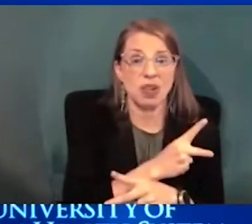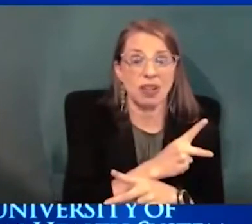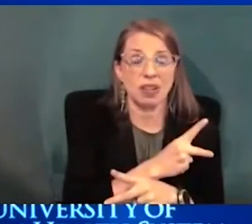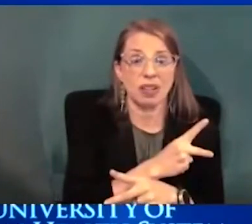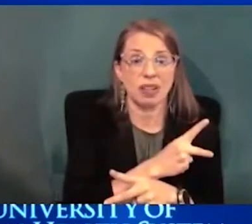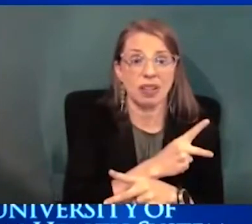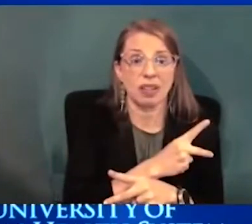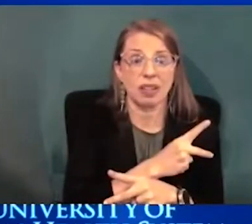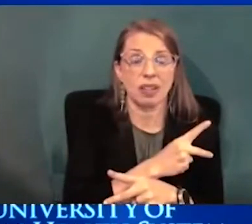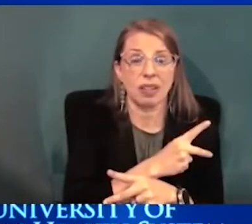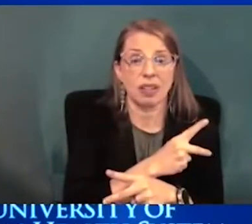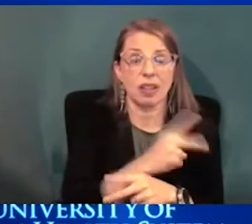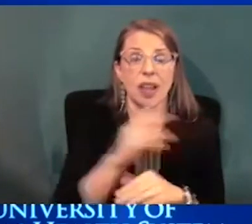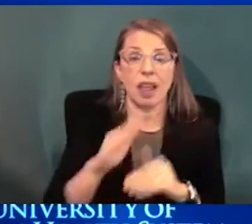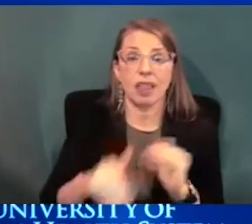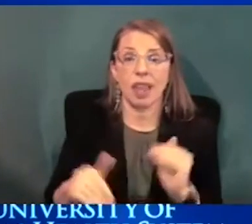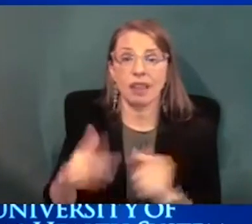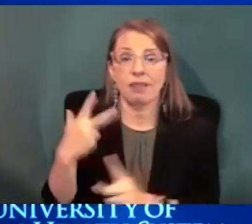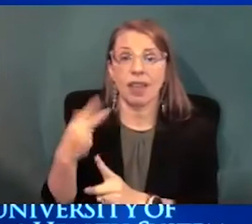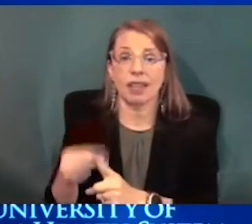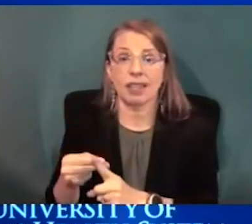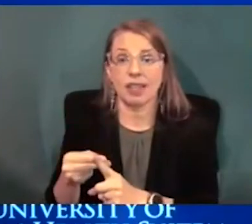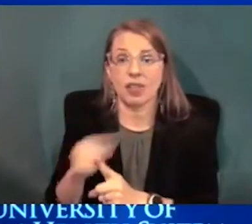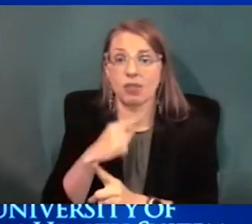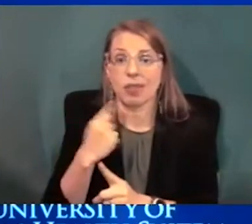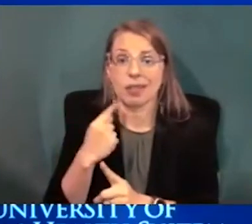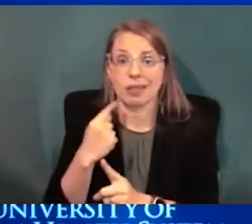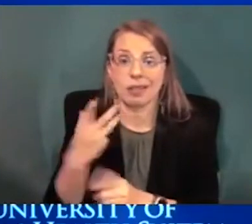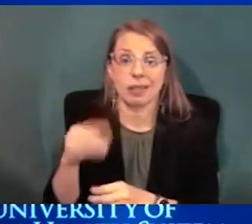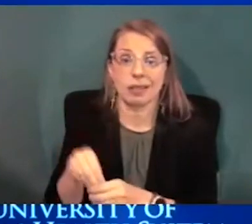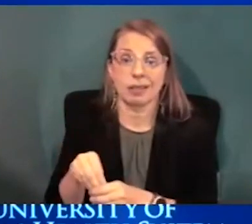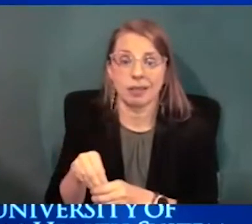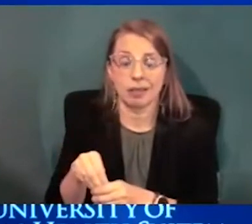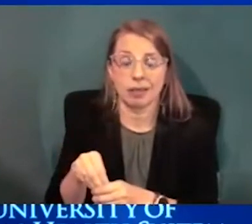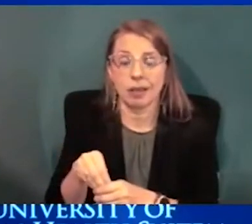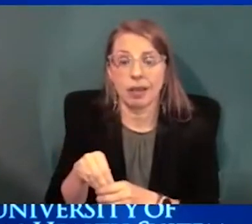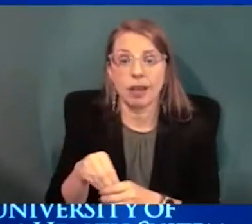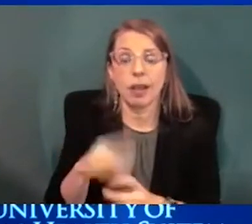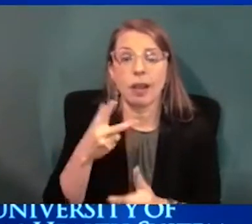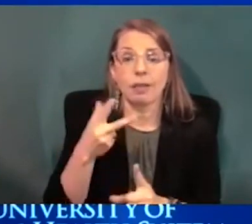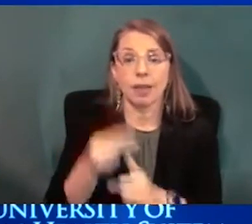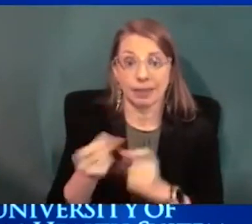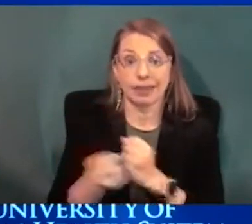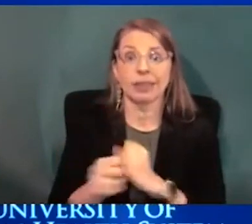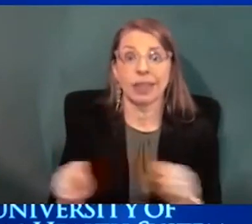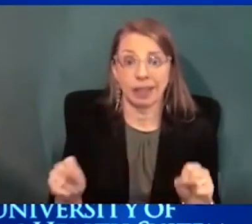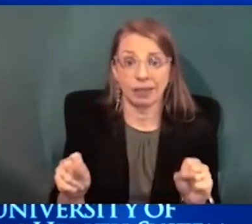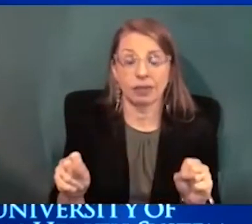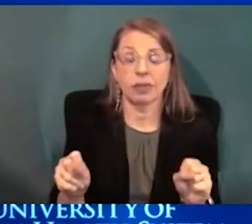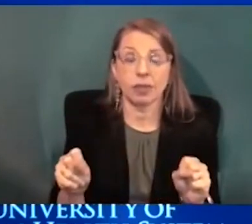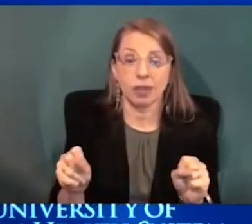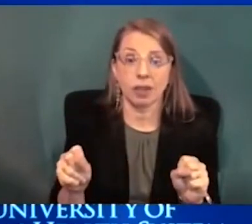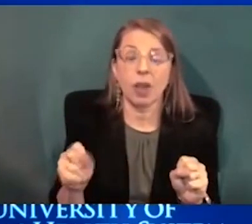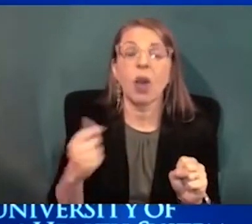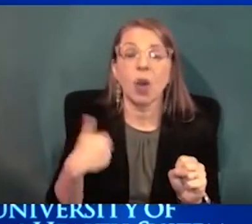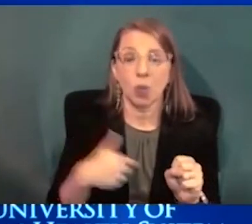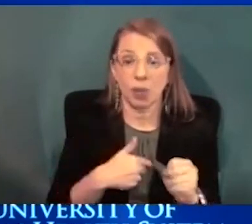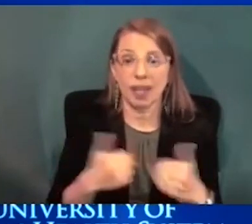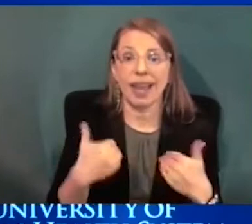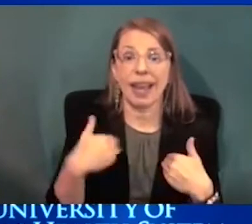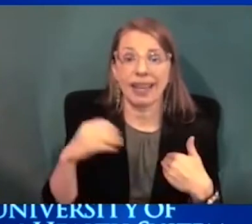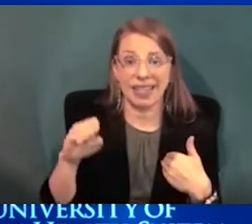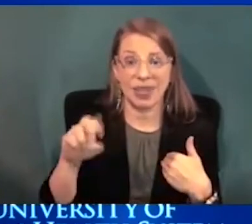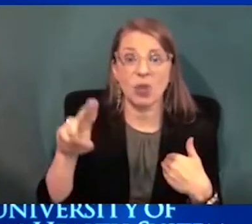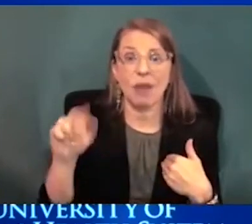more than the risk of the vaccination. Yeah. And because the vaccinations were so safe, we got early use authorization.